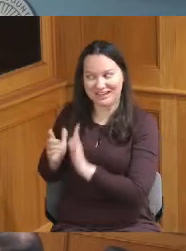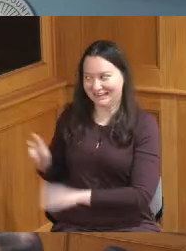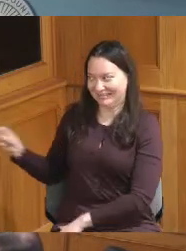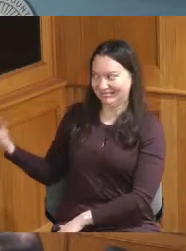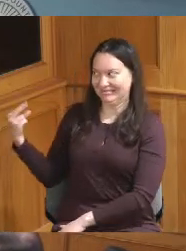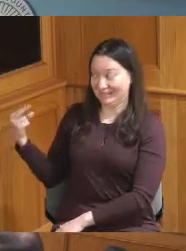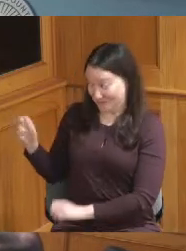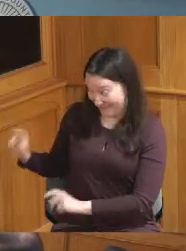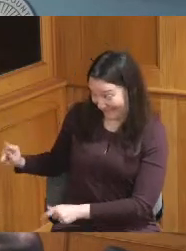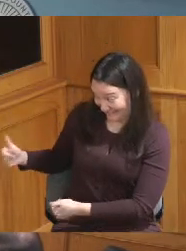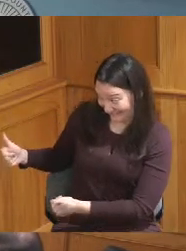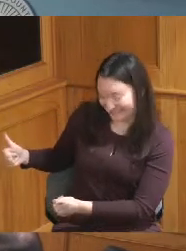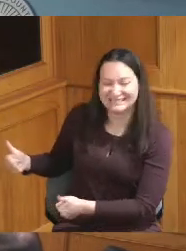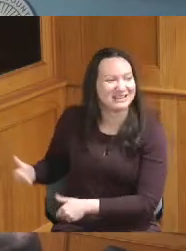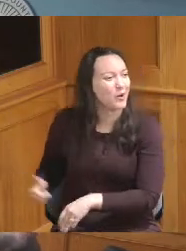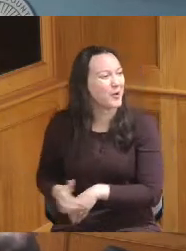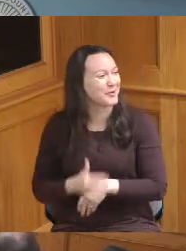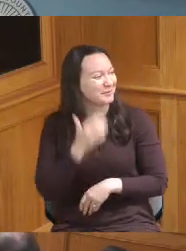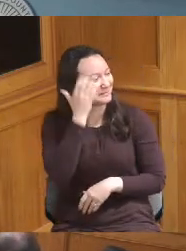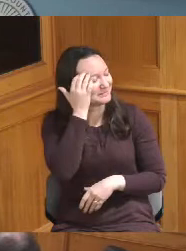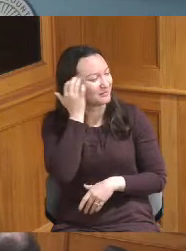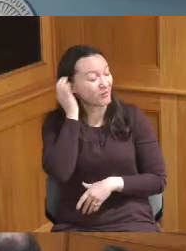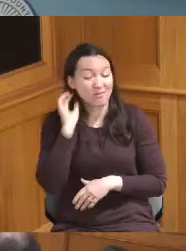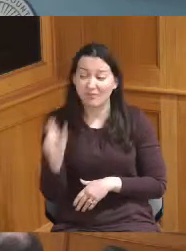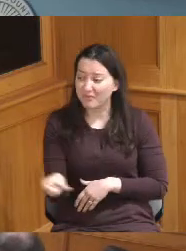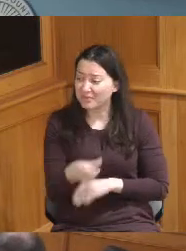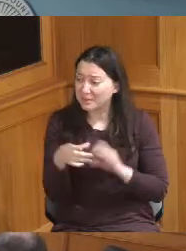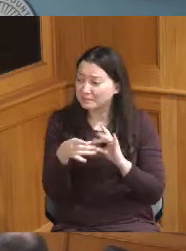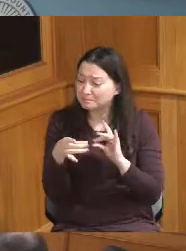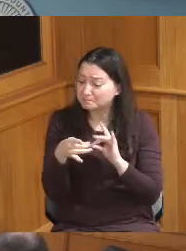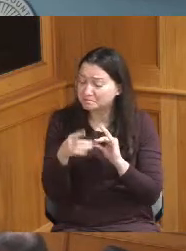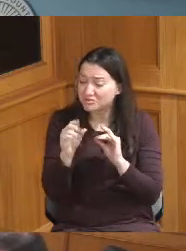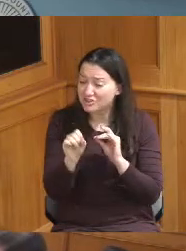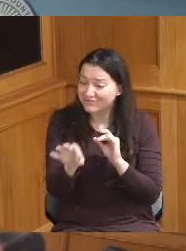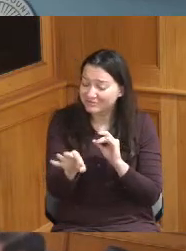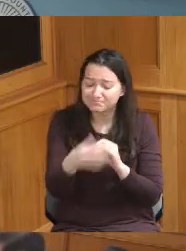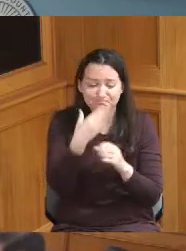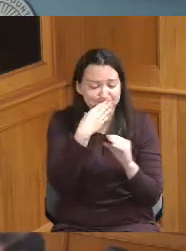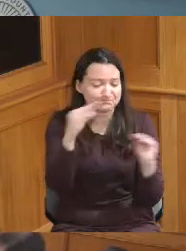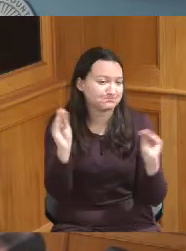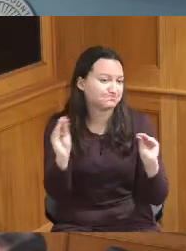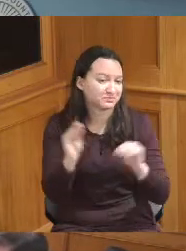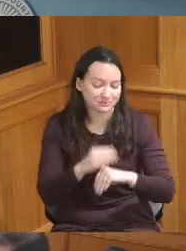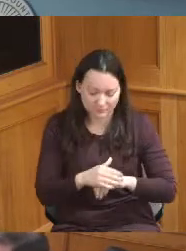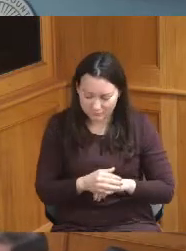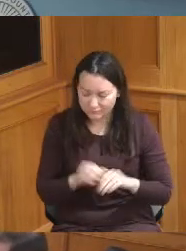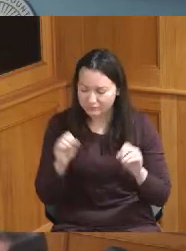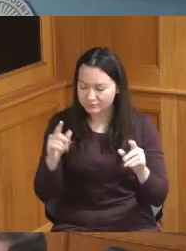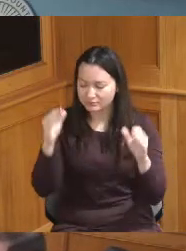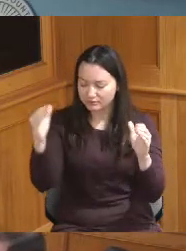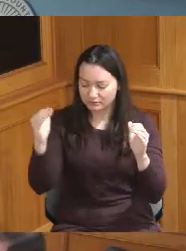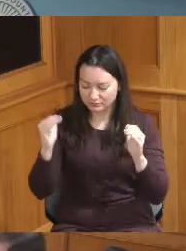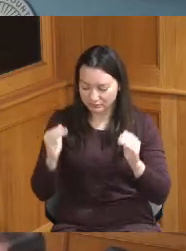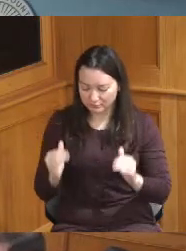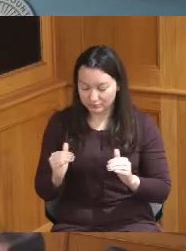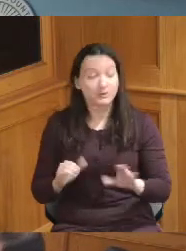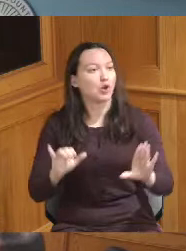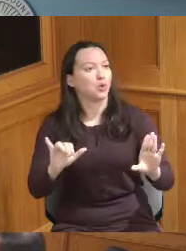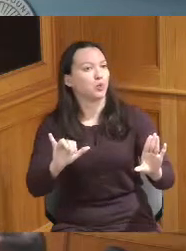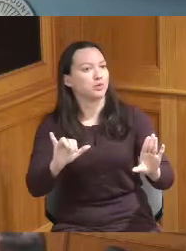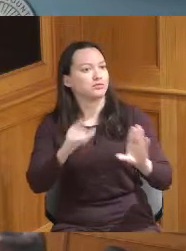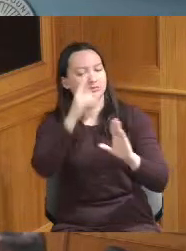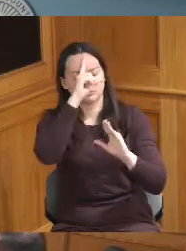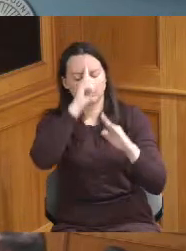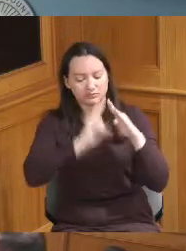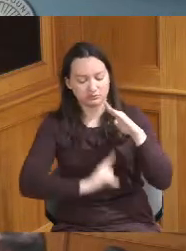that okay? Okay. Okay, anything else, Mr. Ludo? Okay, so we will move now. Oh, I have one